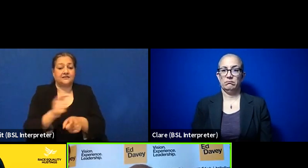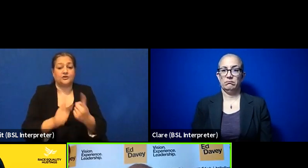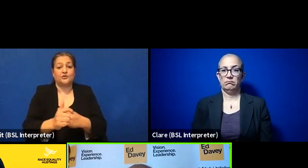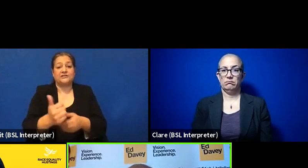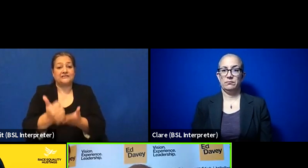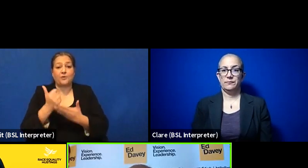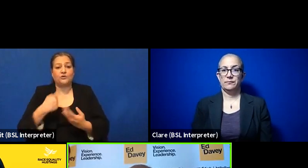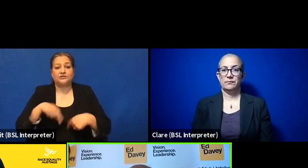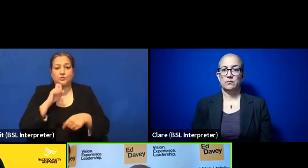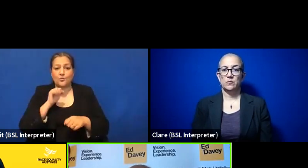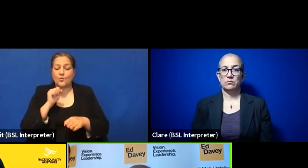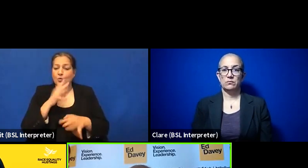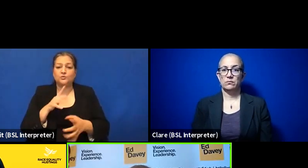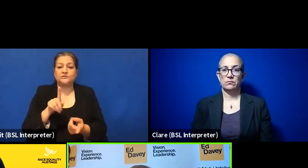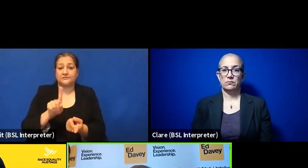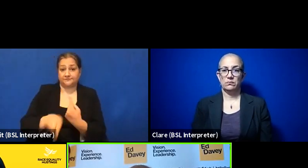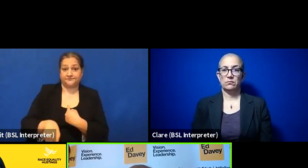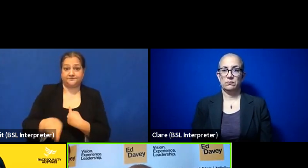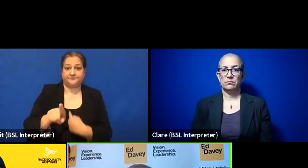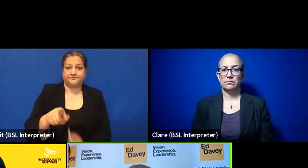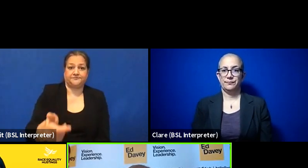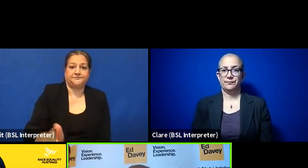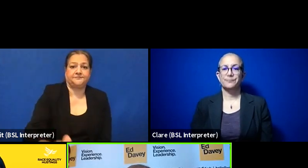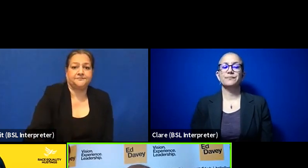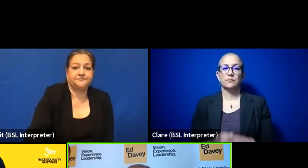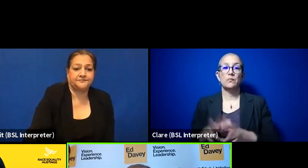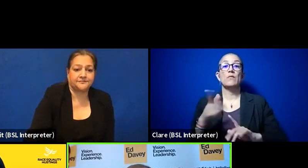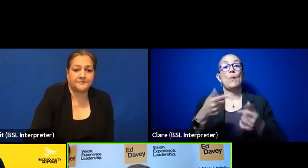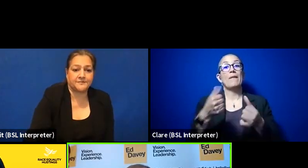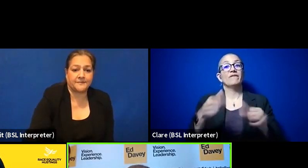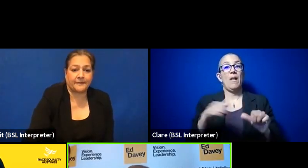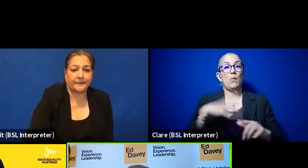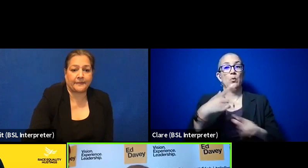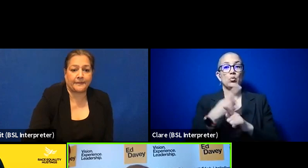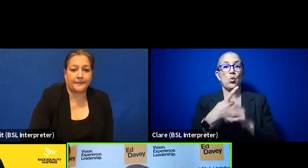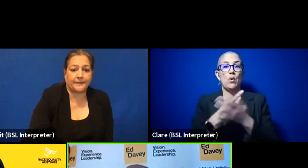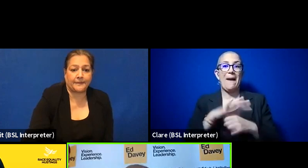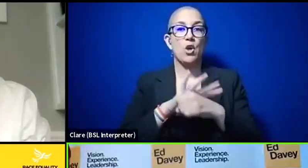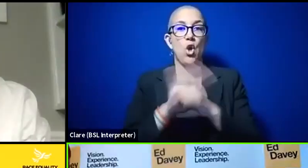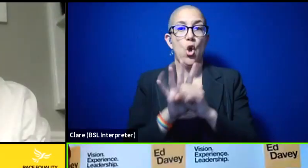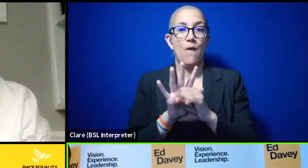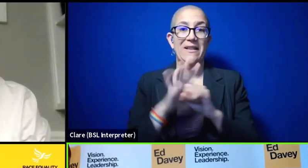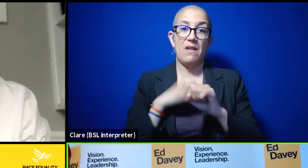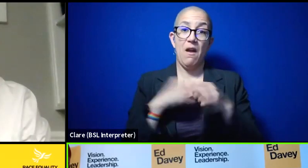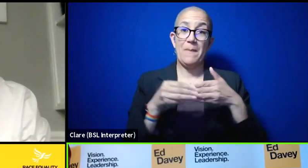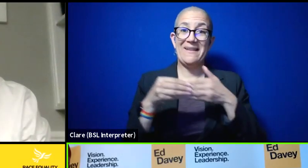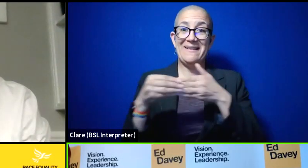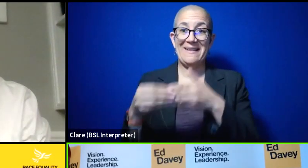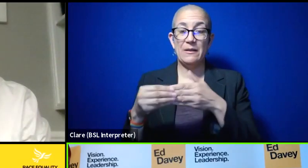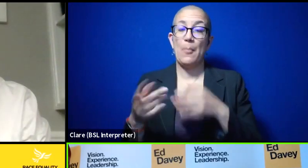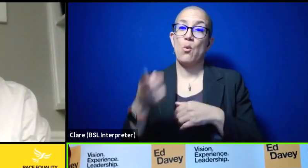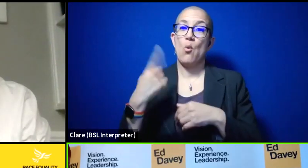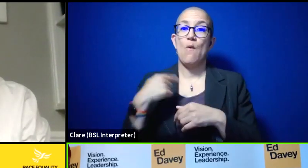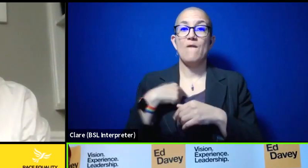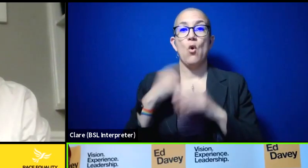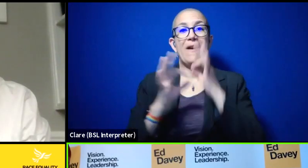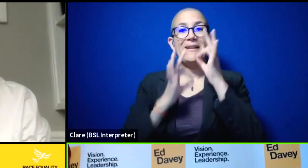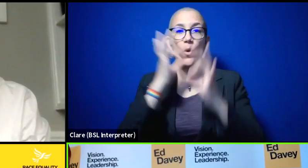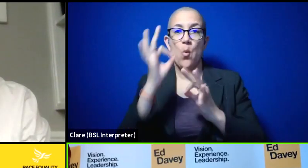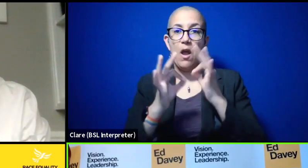talk about COVID. I've been leading the charge, the call for an inquiry, an